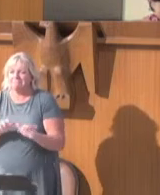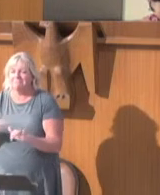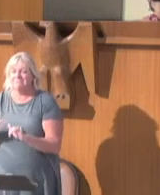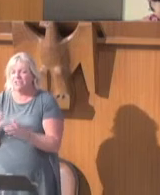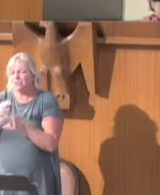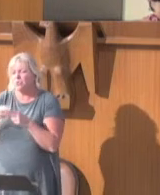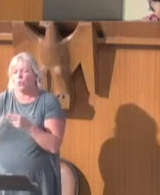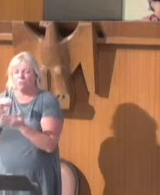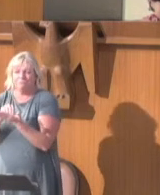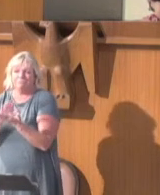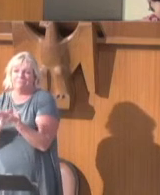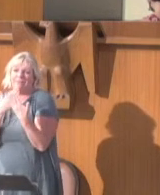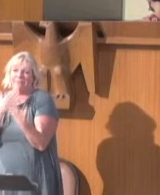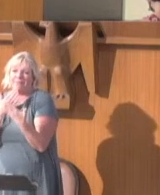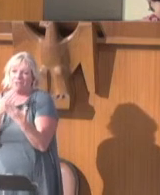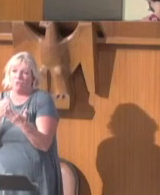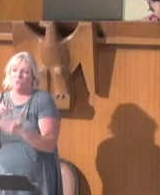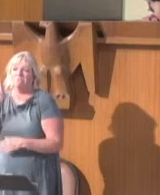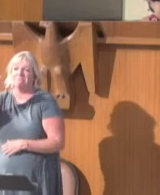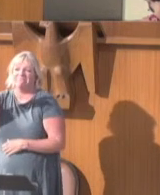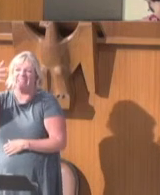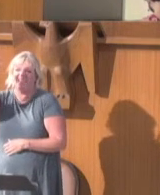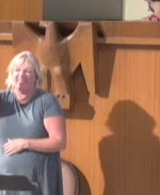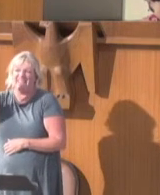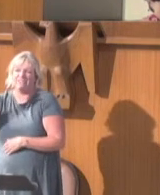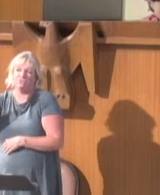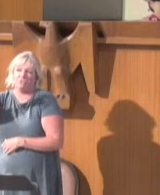gratitude would be wonderful, and you can leave these in the narthex on your